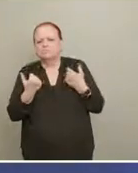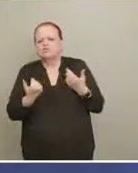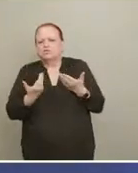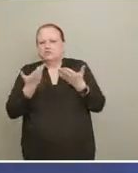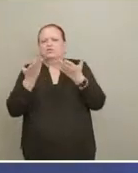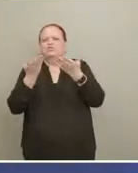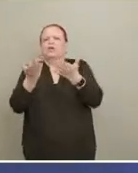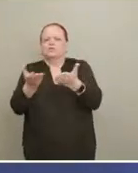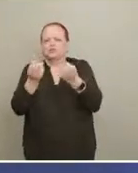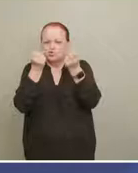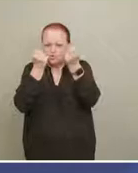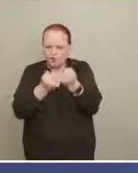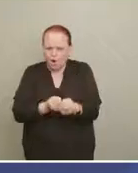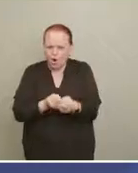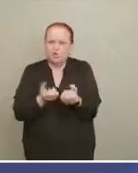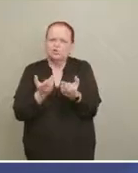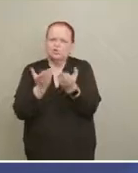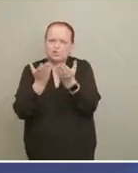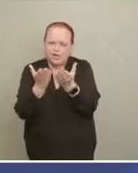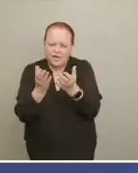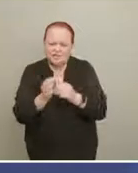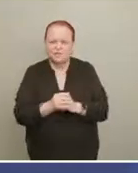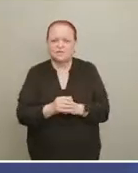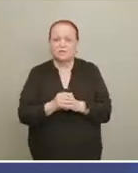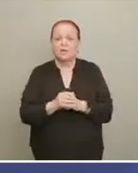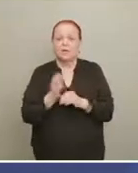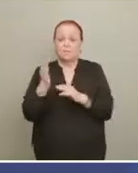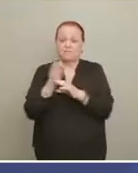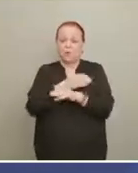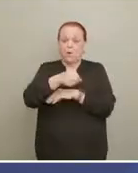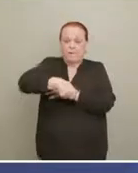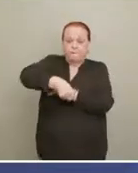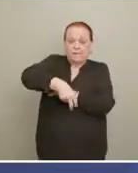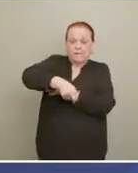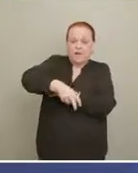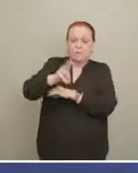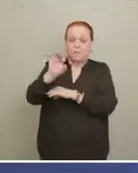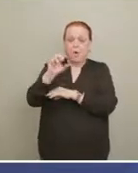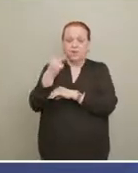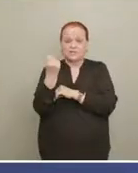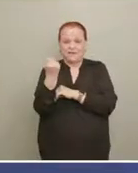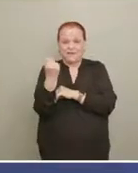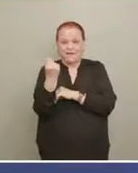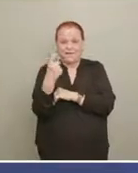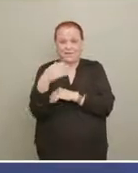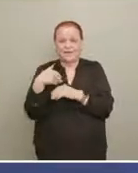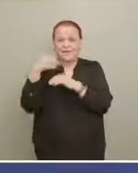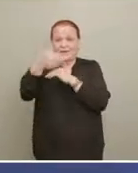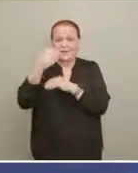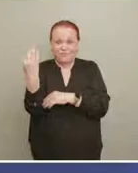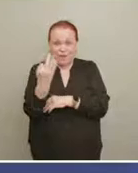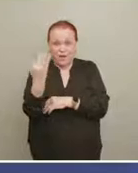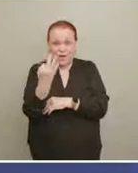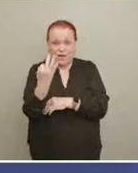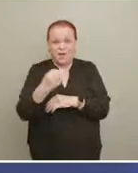before midnight, March 11th, so which is next Friday,